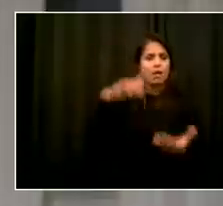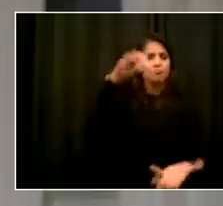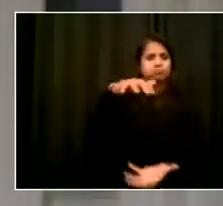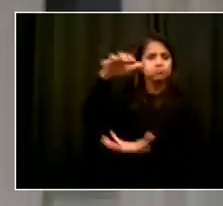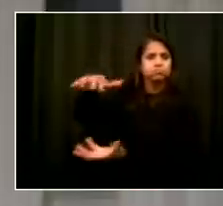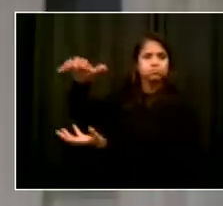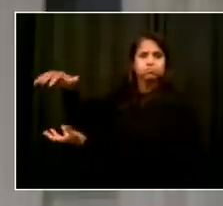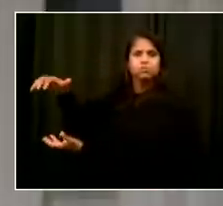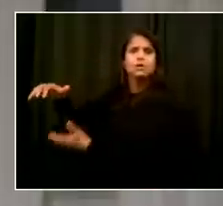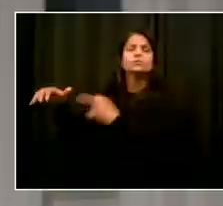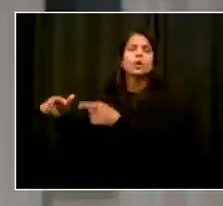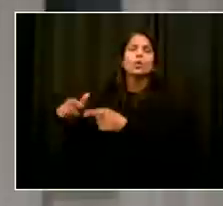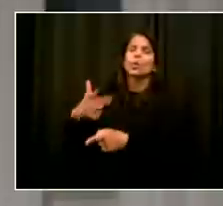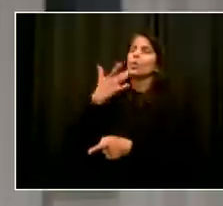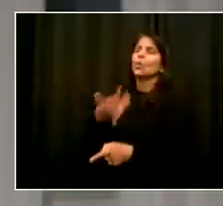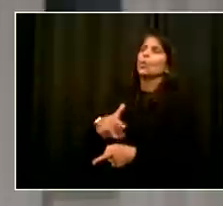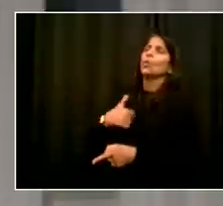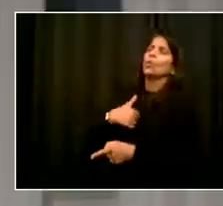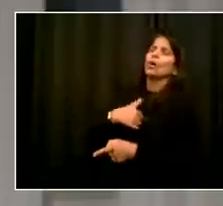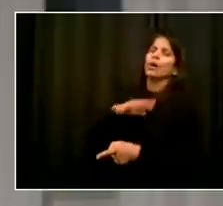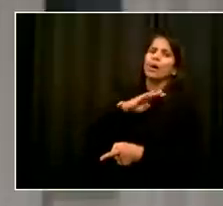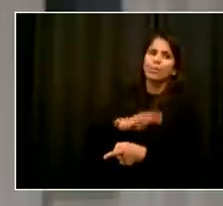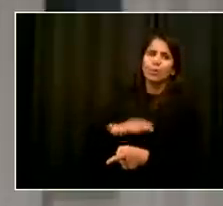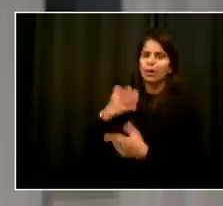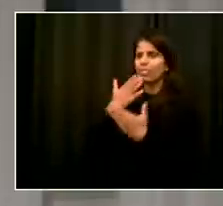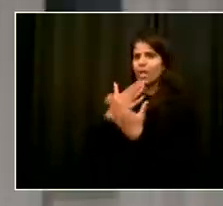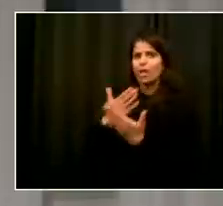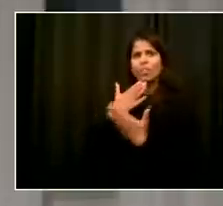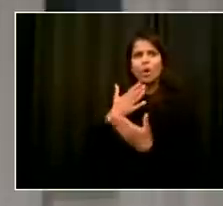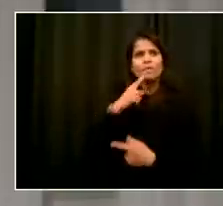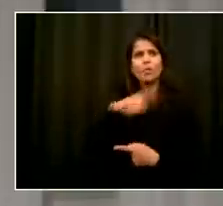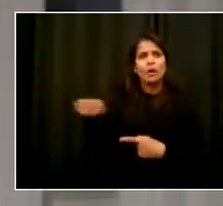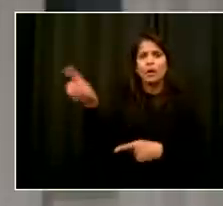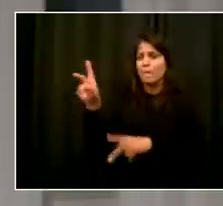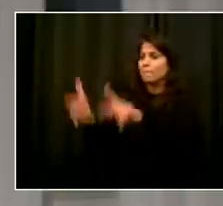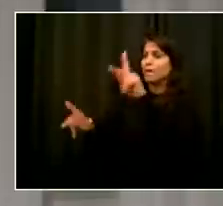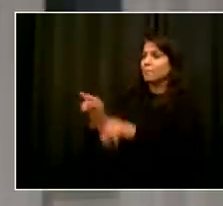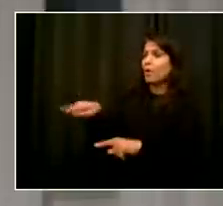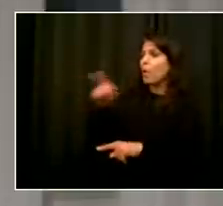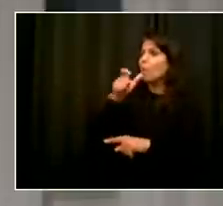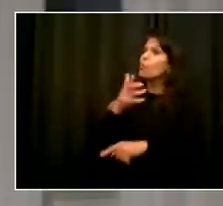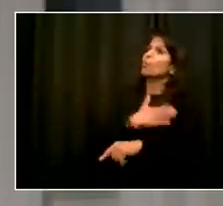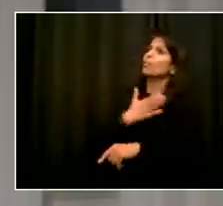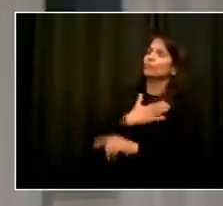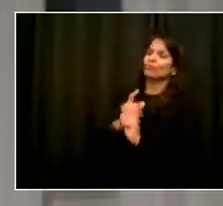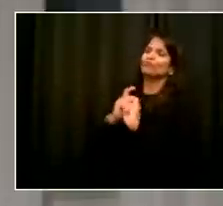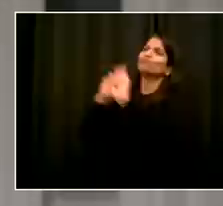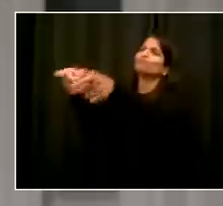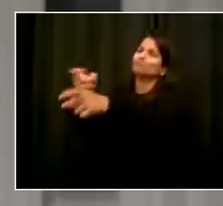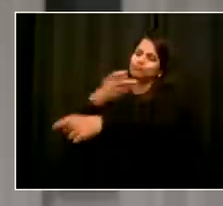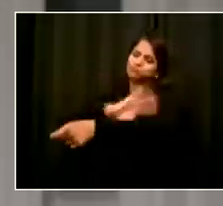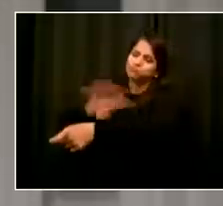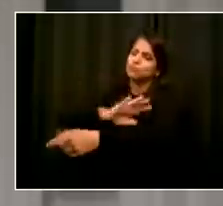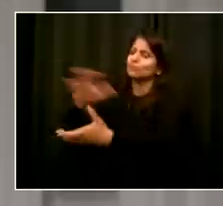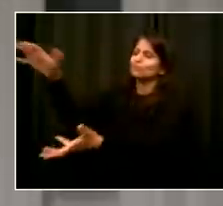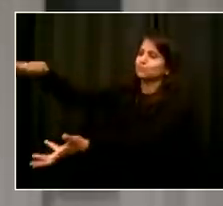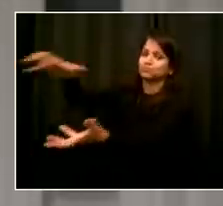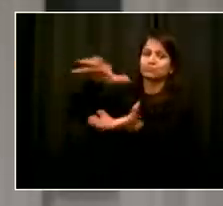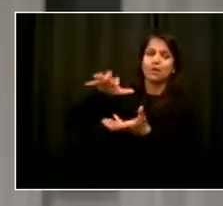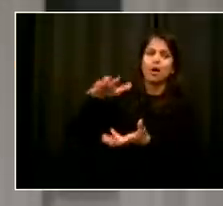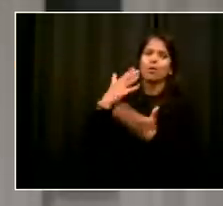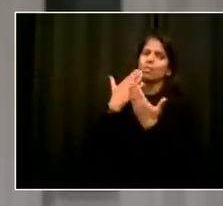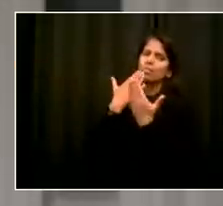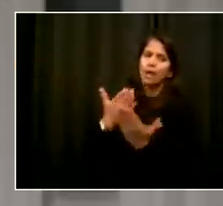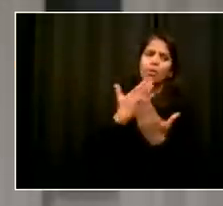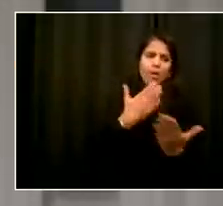But unfortunately, COVID-19 has put a real strain on the blood supply, and that scares me and other sickle cell warriors. But